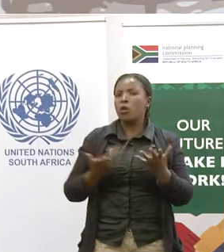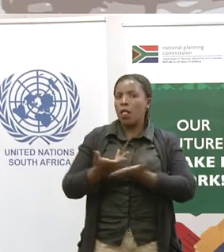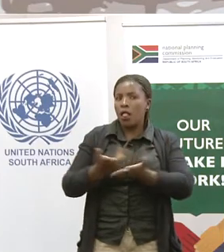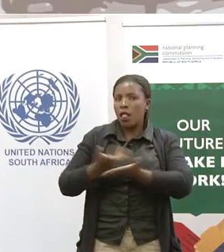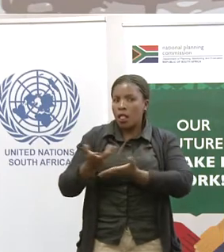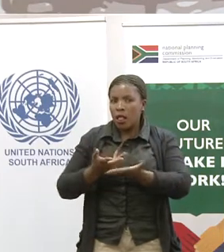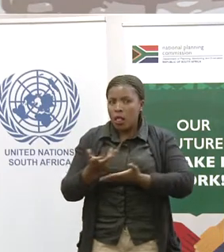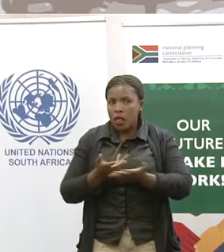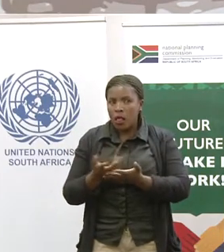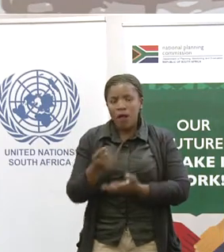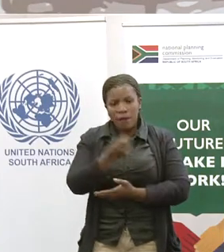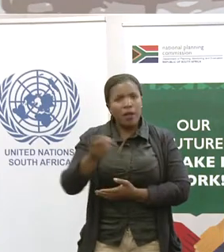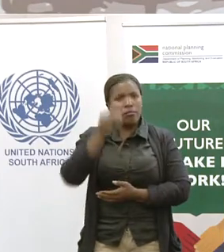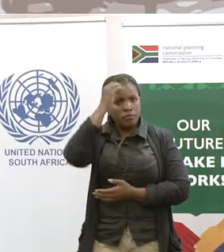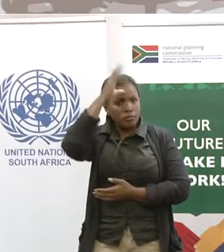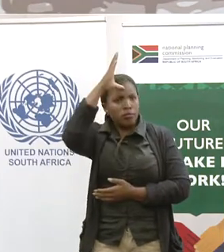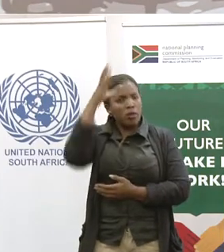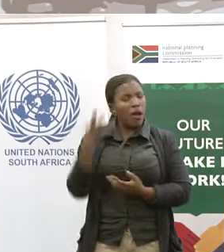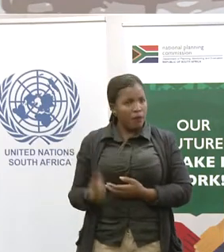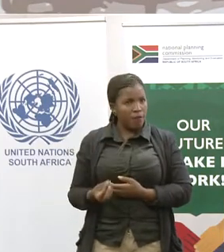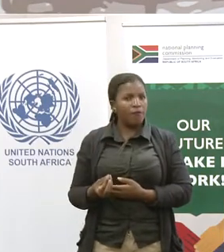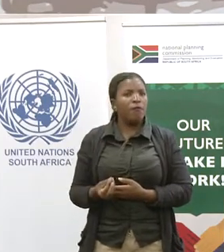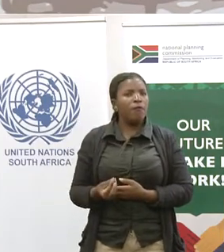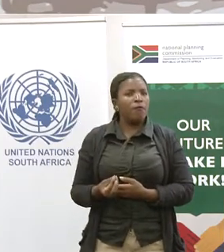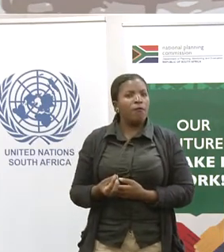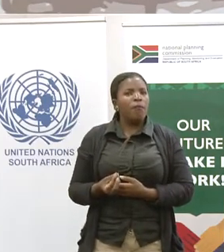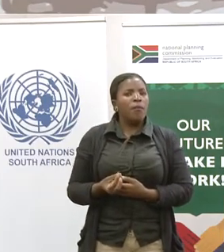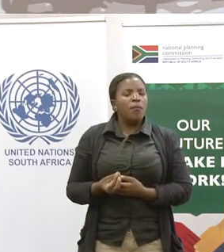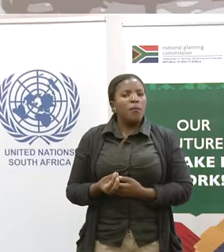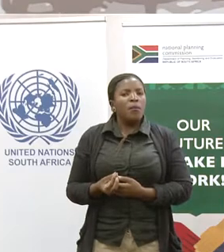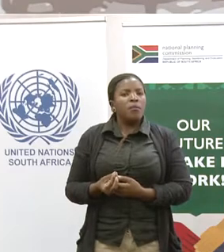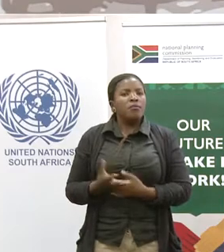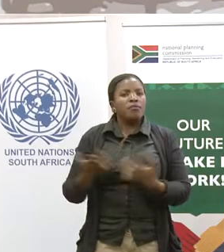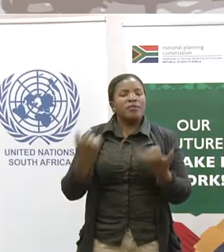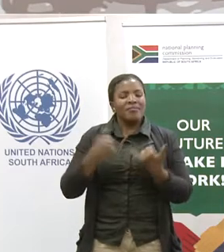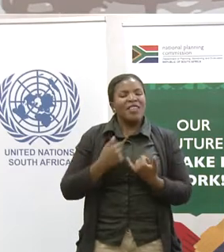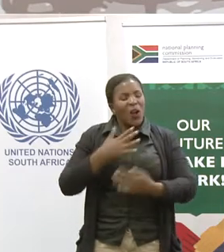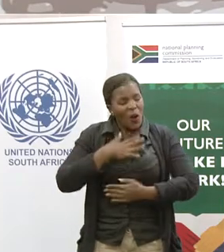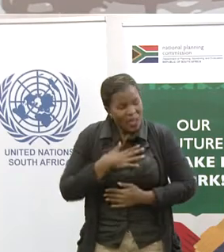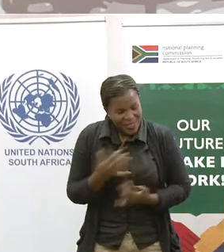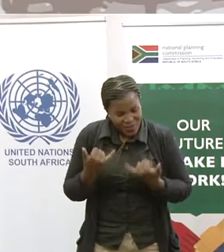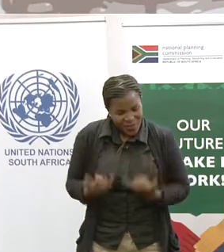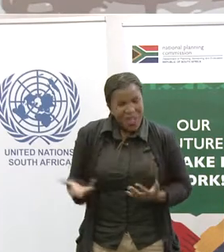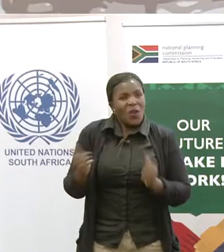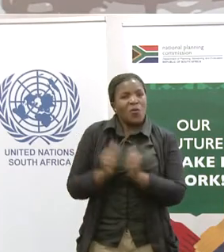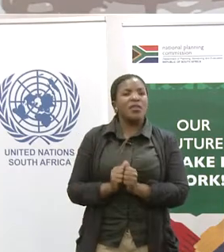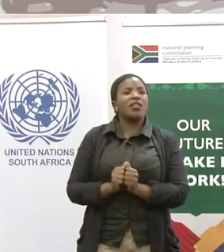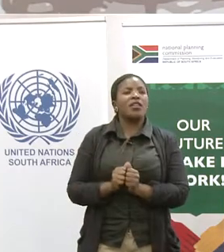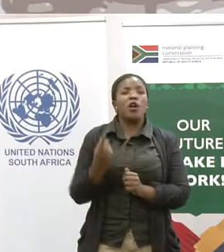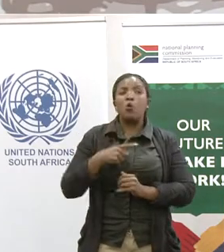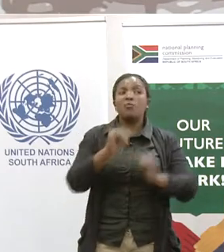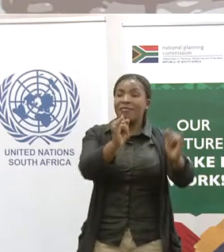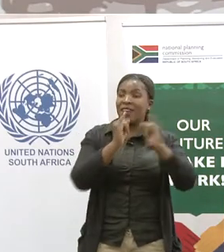who were introduced are all knowledgeable and agents of change. And I'm honored to be here with them tonight. So we invite